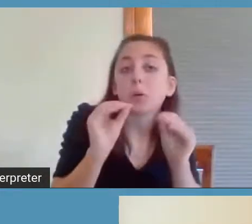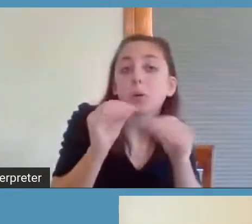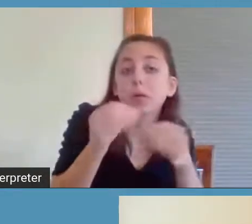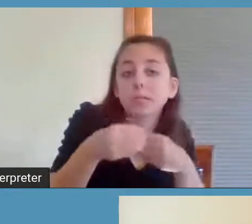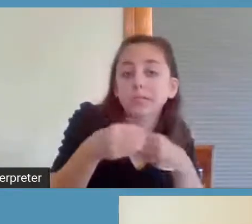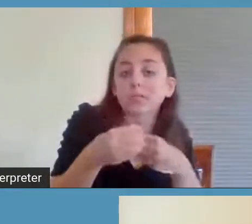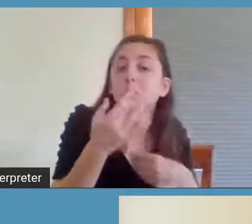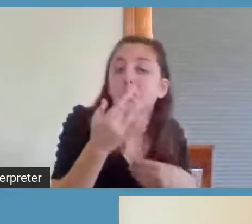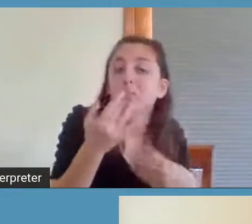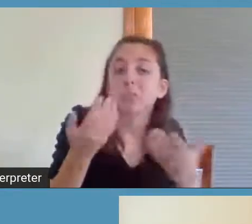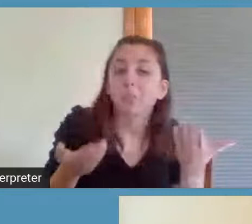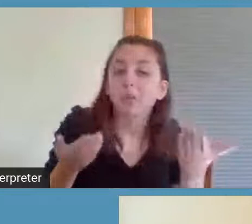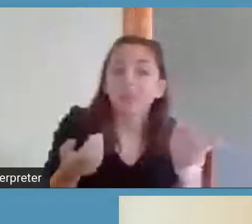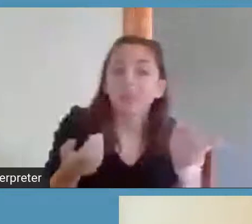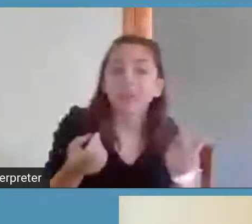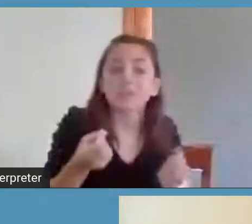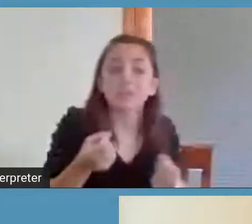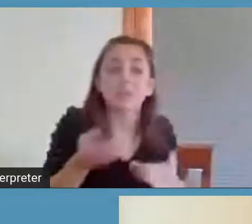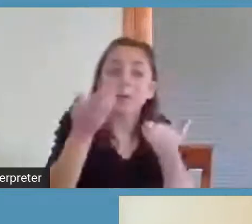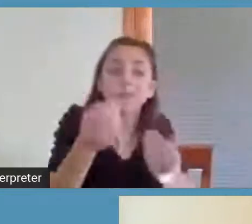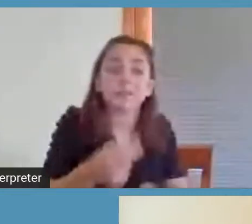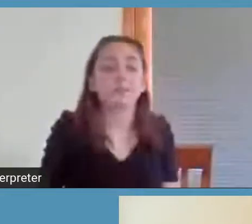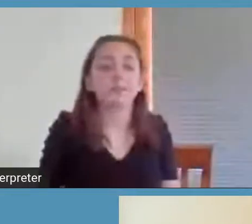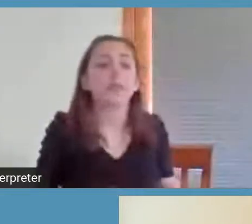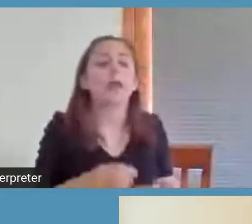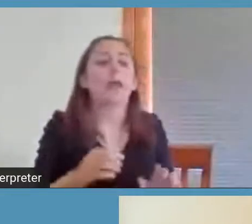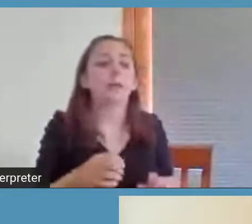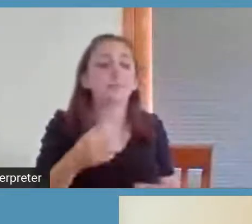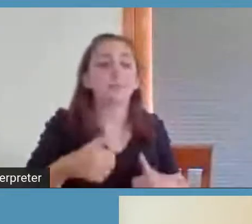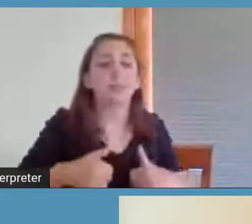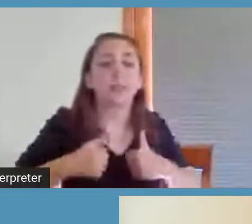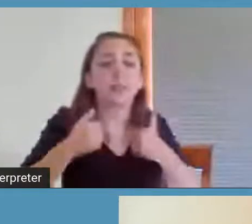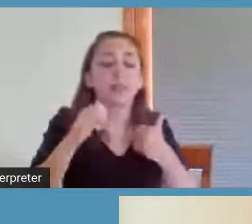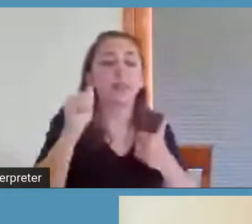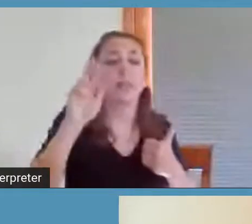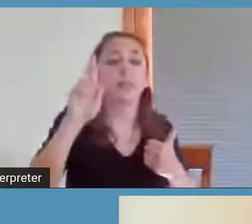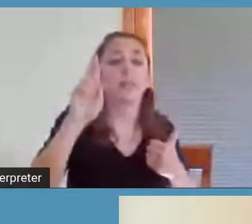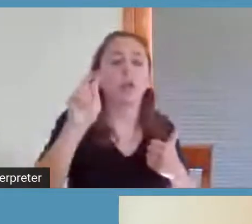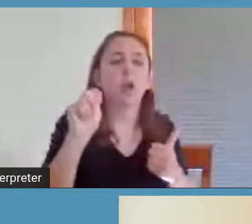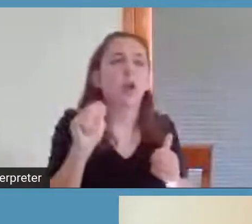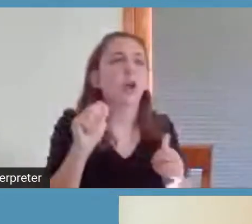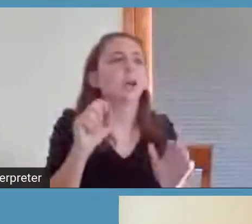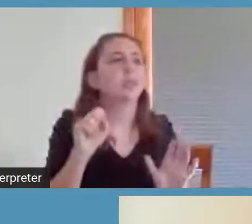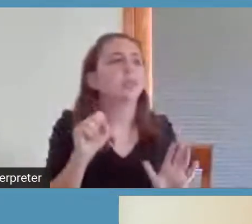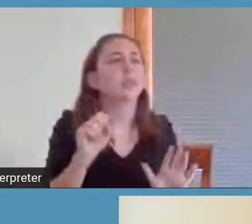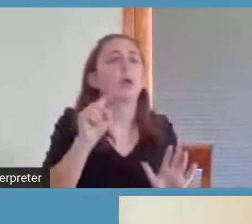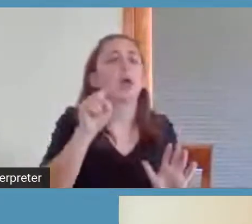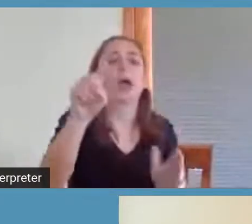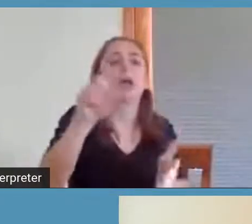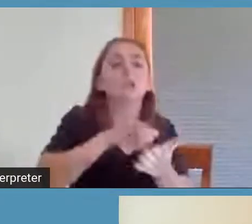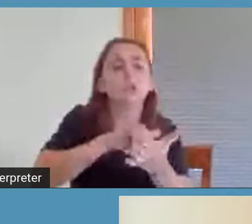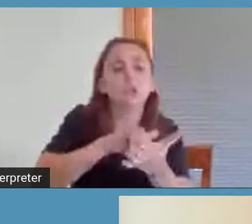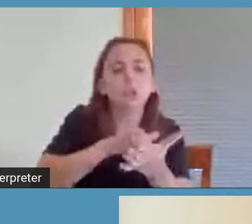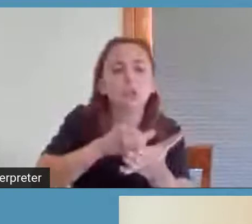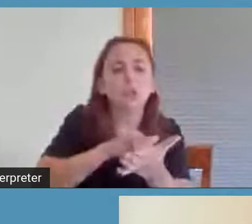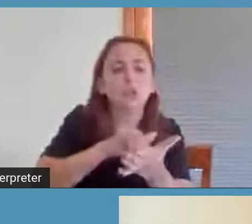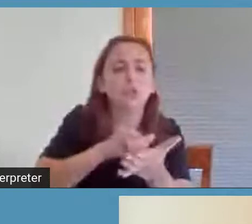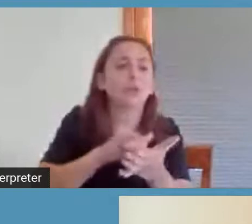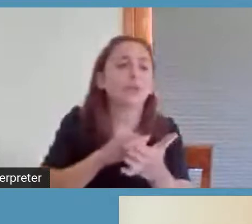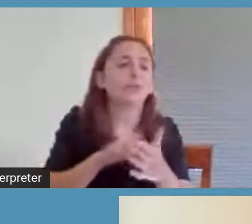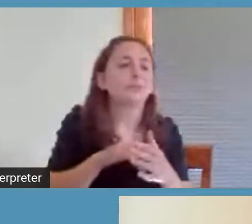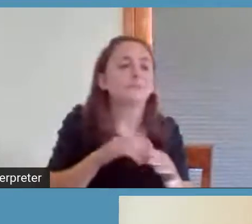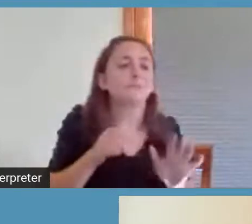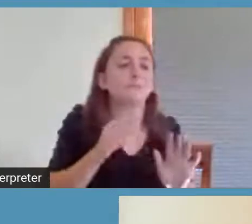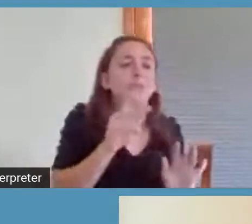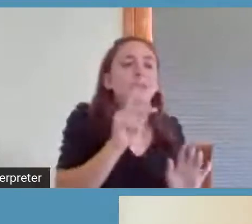that direction? Live Arts or something like that in New York. They did a very similar to Cunts Matrix type